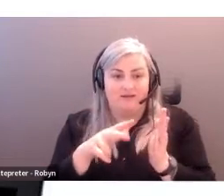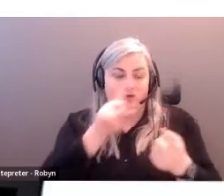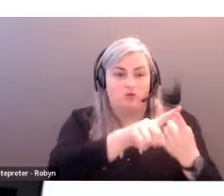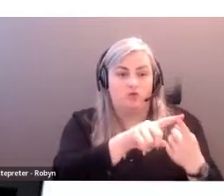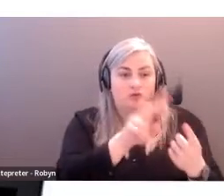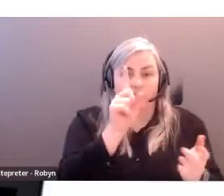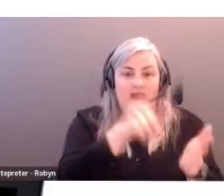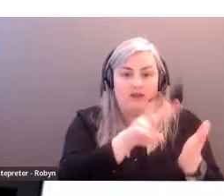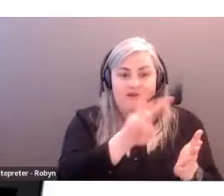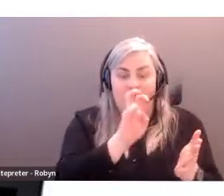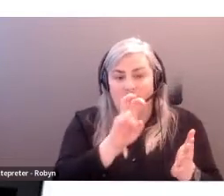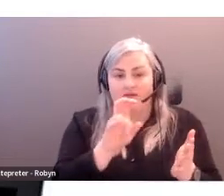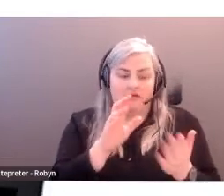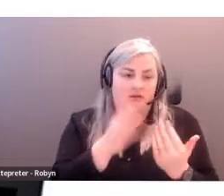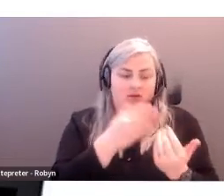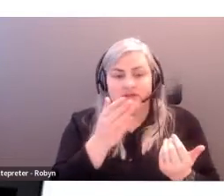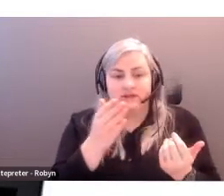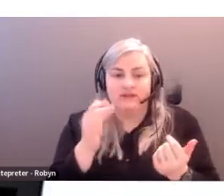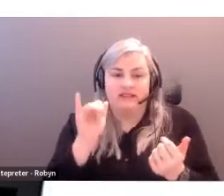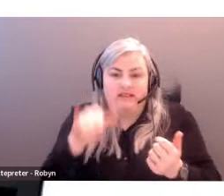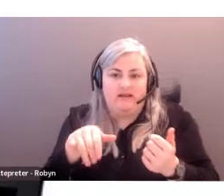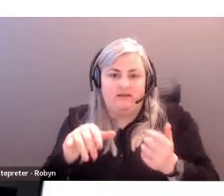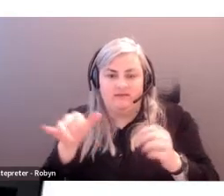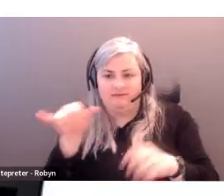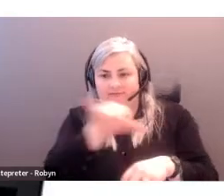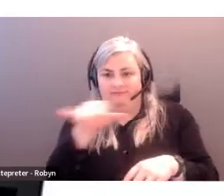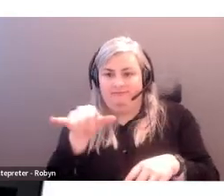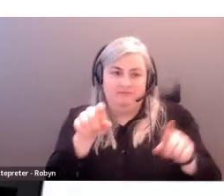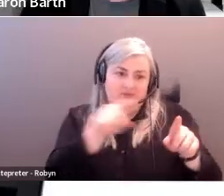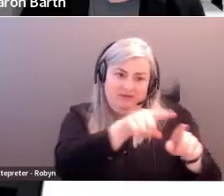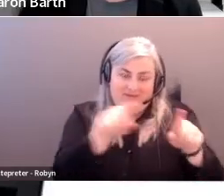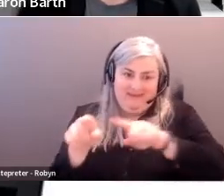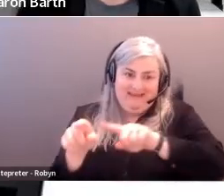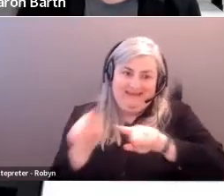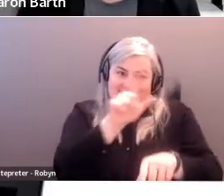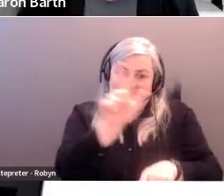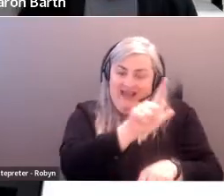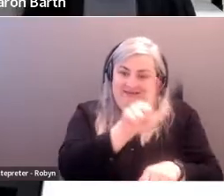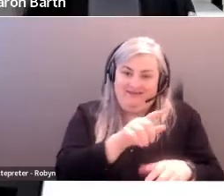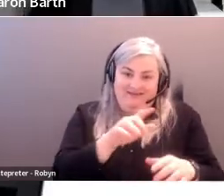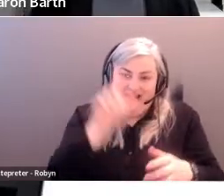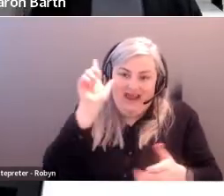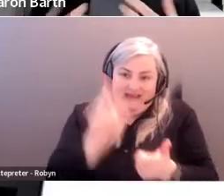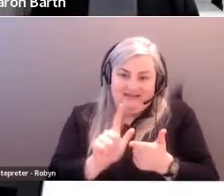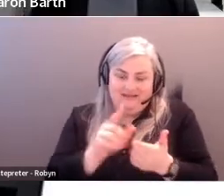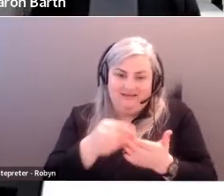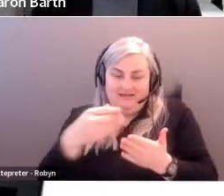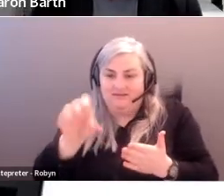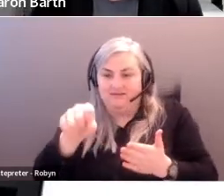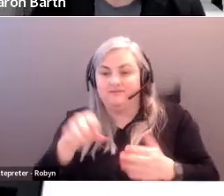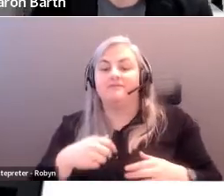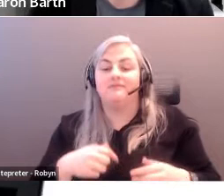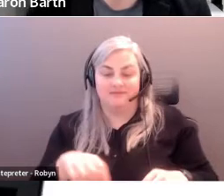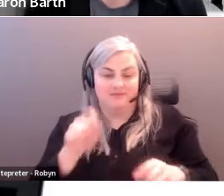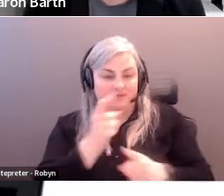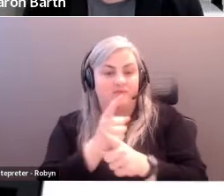is, yes, that is not as expensive. Exactly. So here's the thing. As human beings, we're